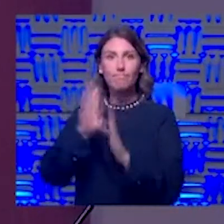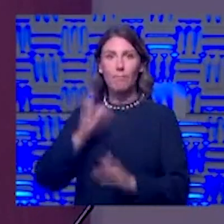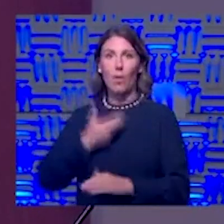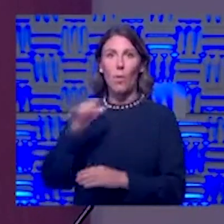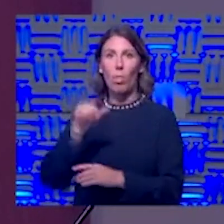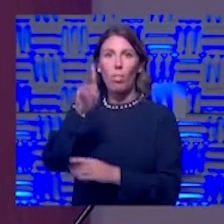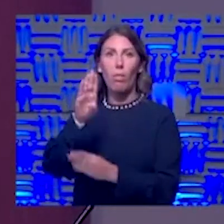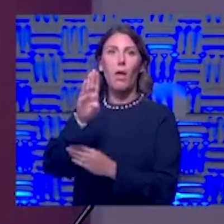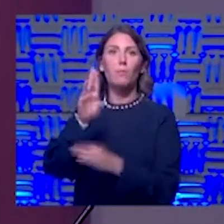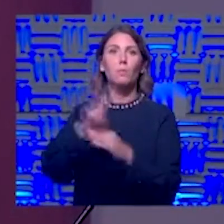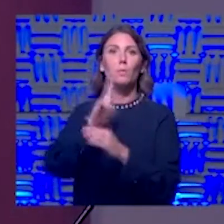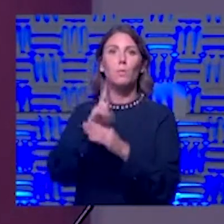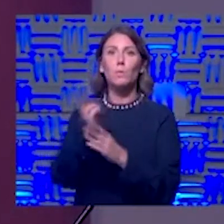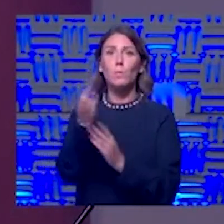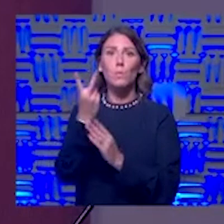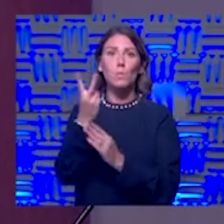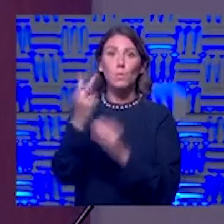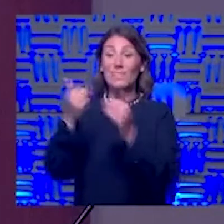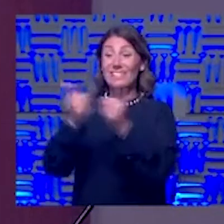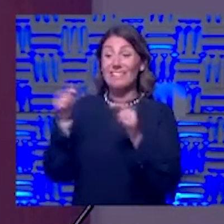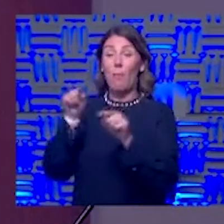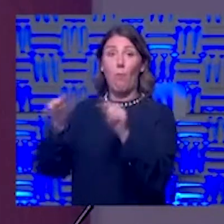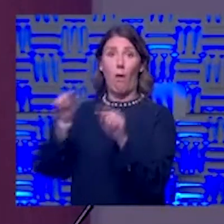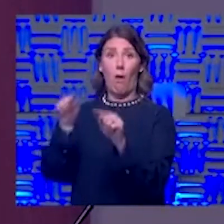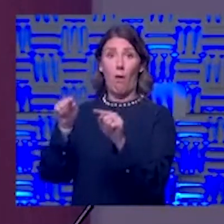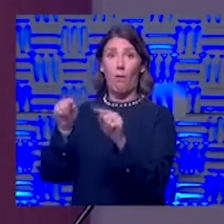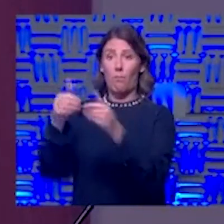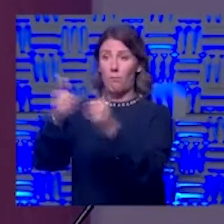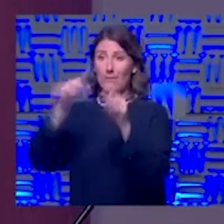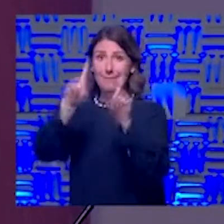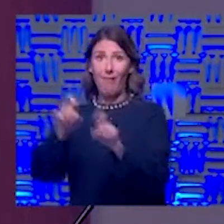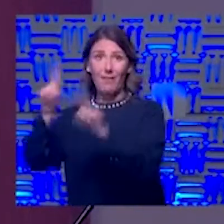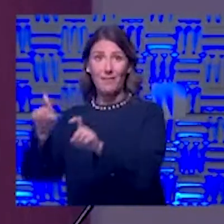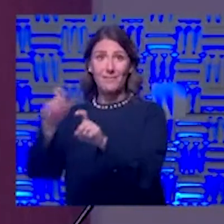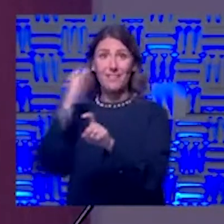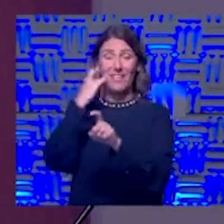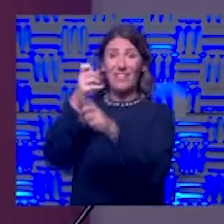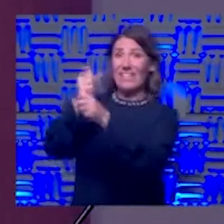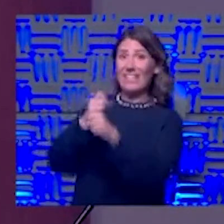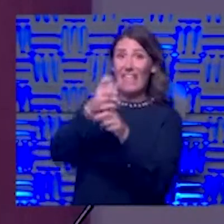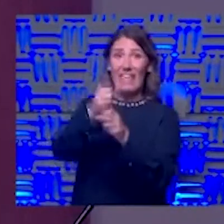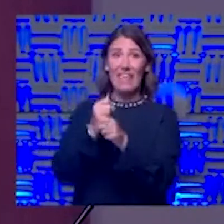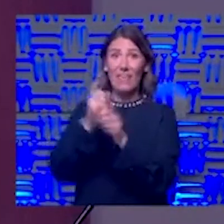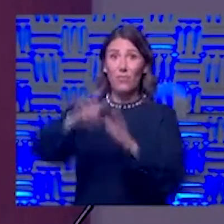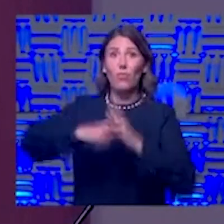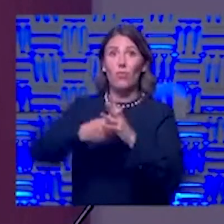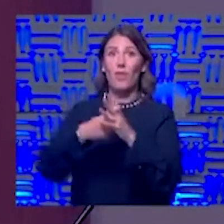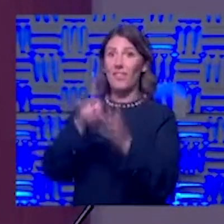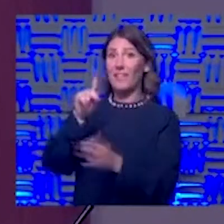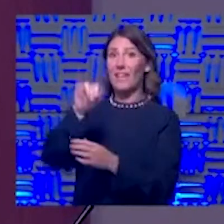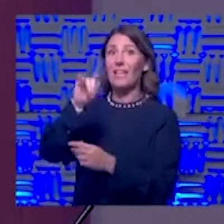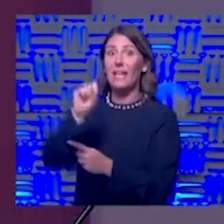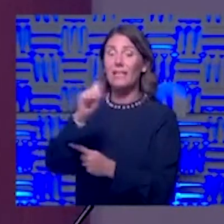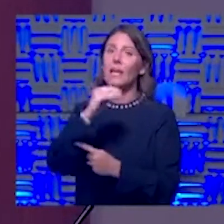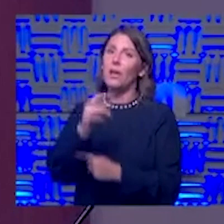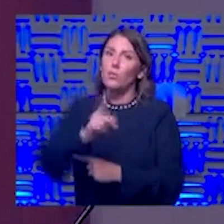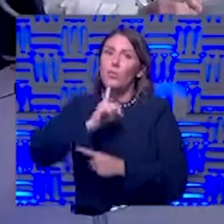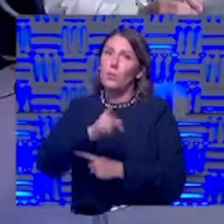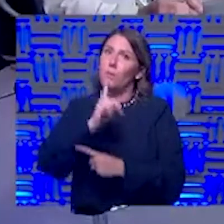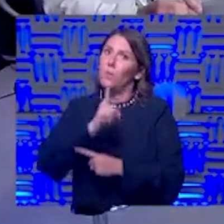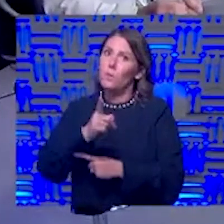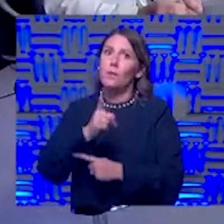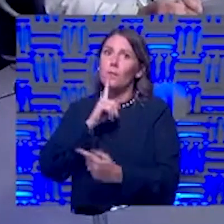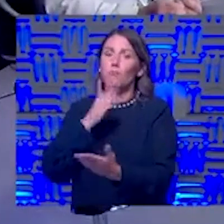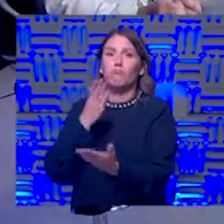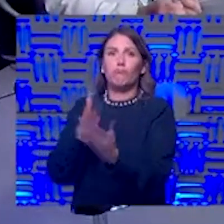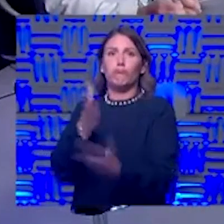the ability to use 2 separate antibody tests based on whether we can get the reagents or the test kits, and they're both very, very, very reliable.